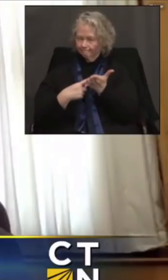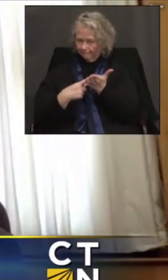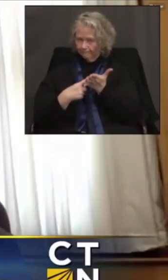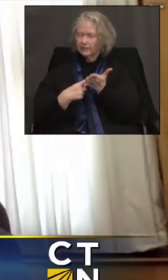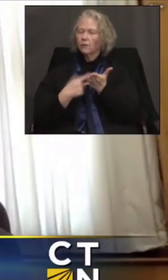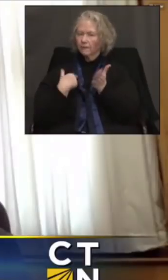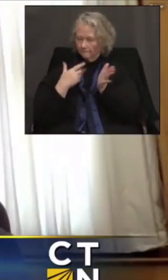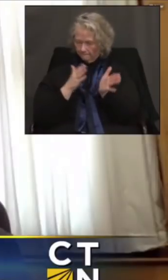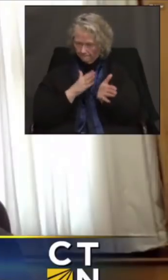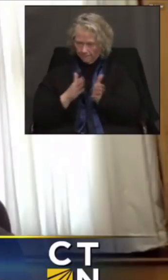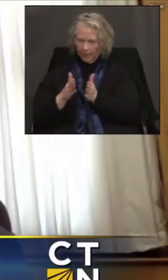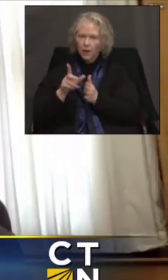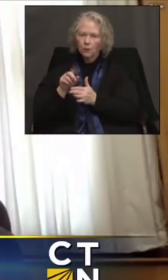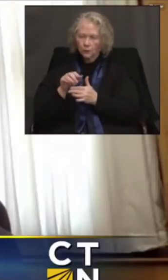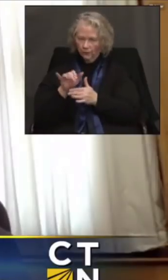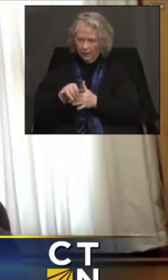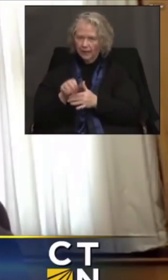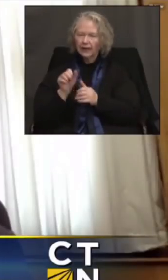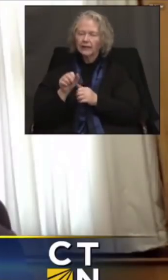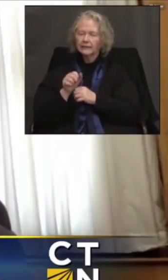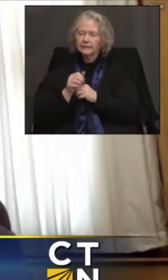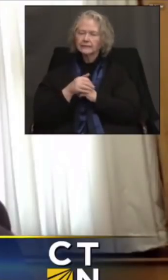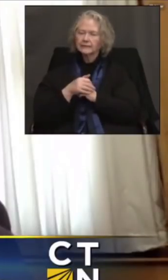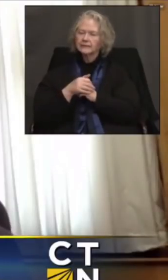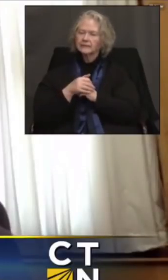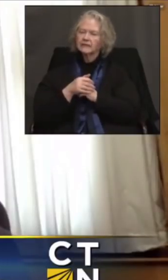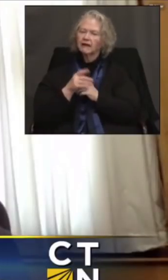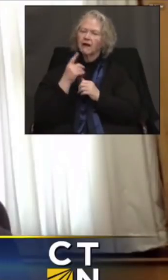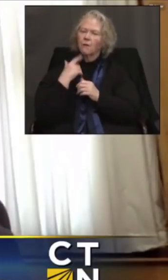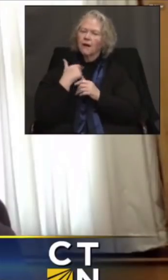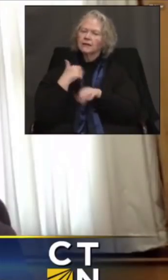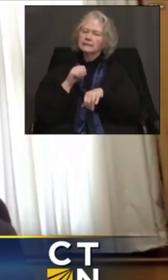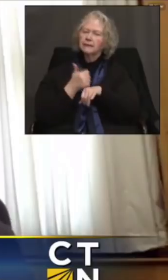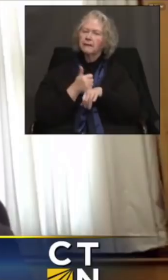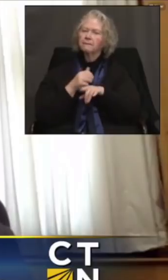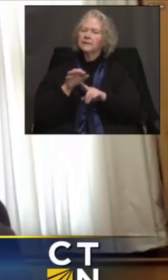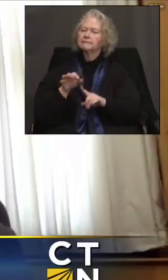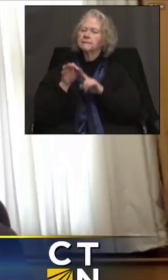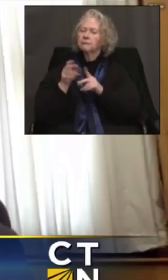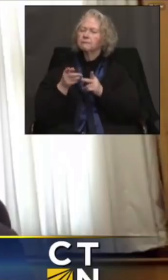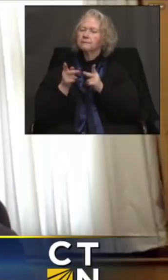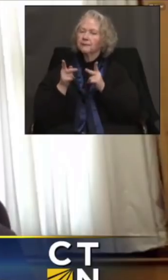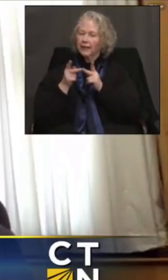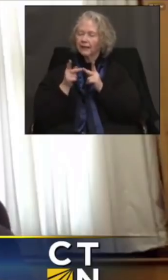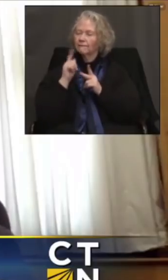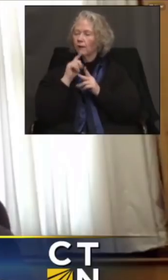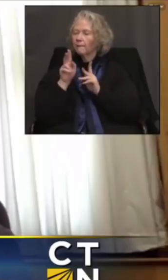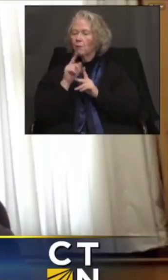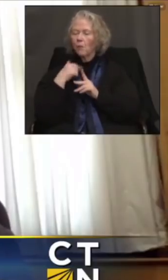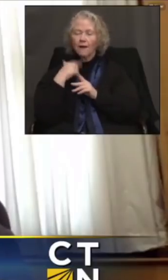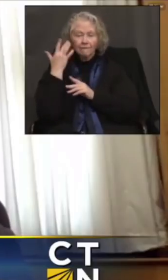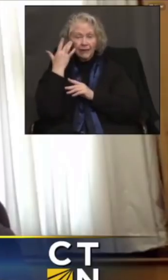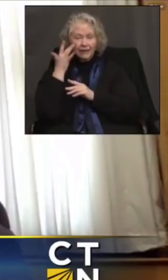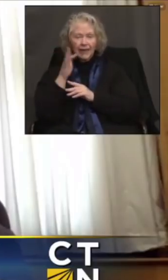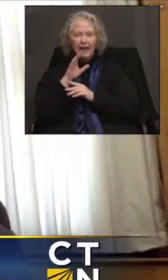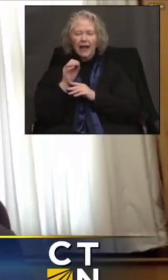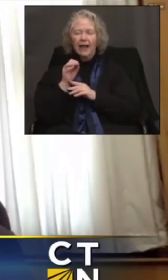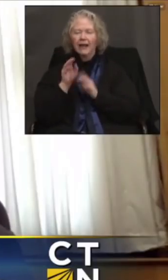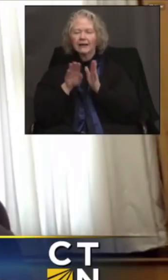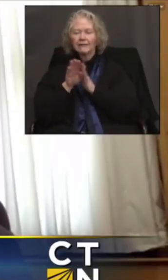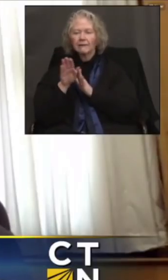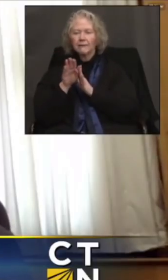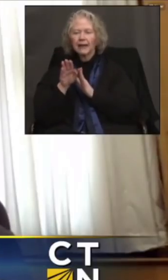addition, we're in the planning process for some dedicated clinics for people with intellectual and developmental disabilities that our team